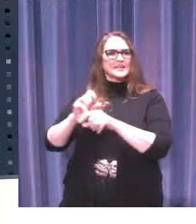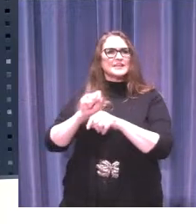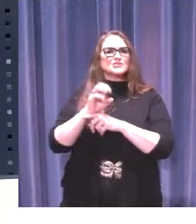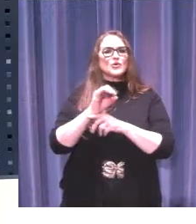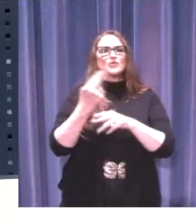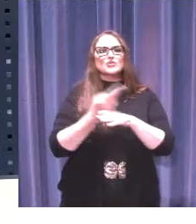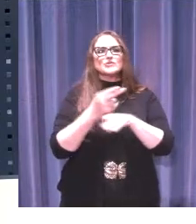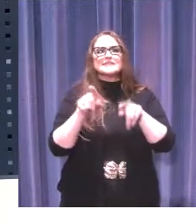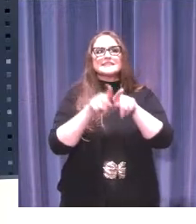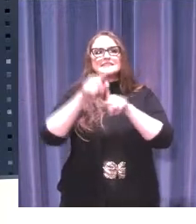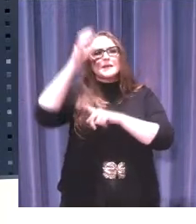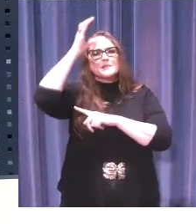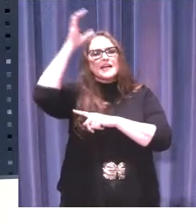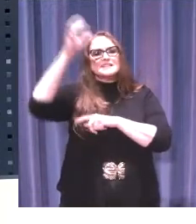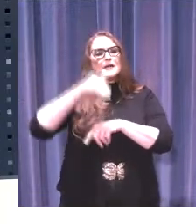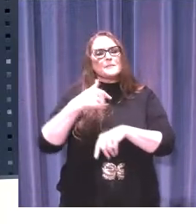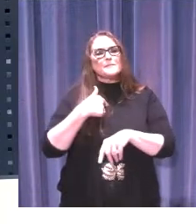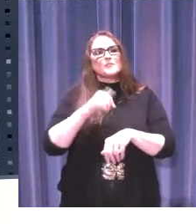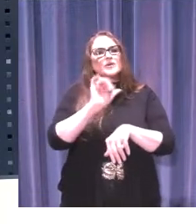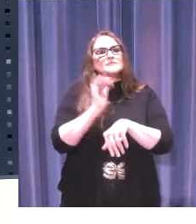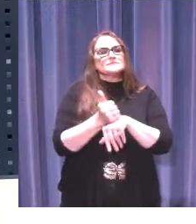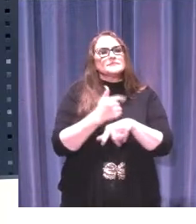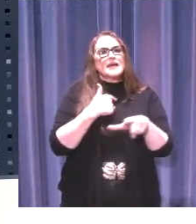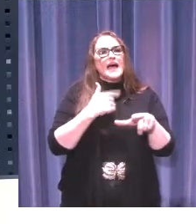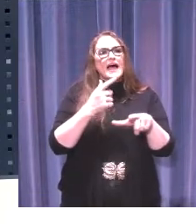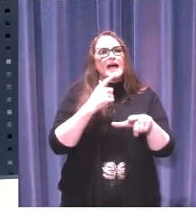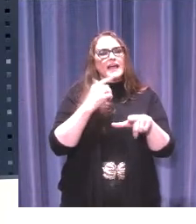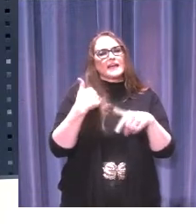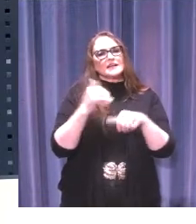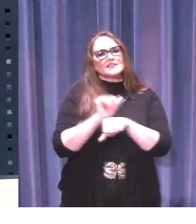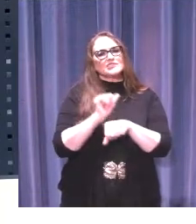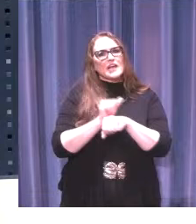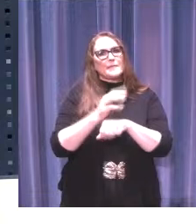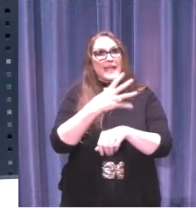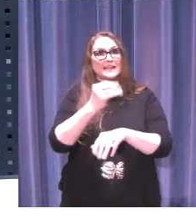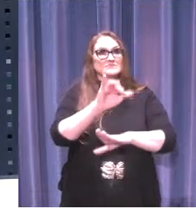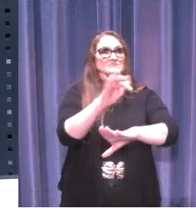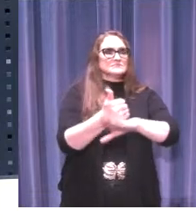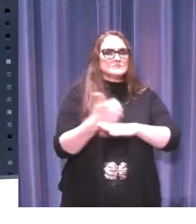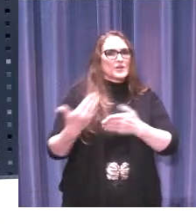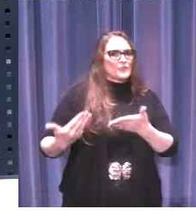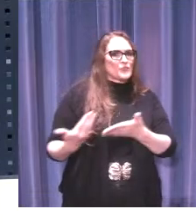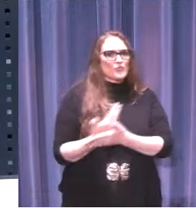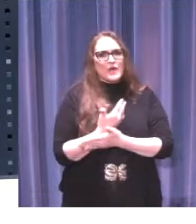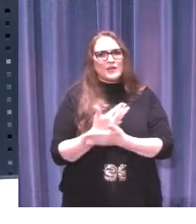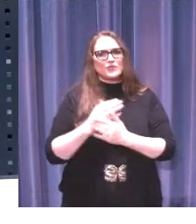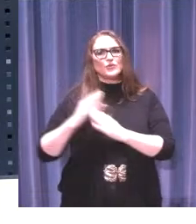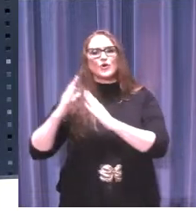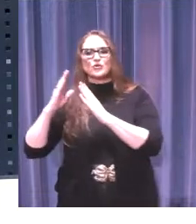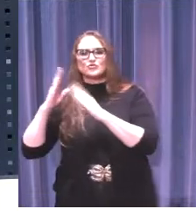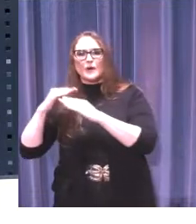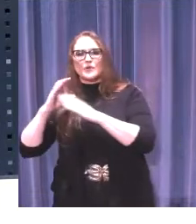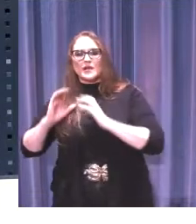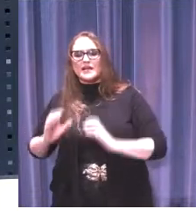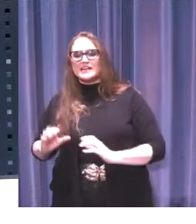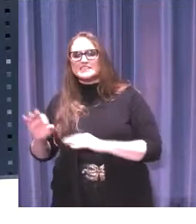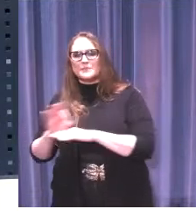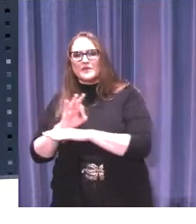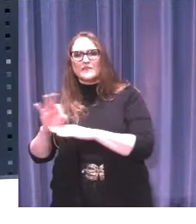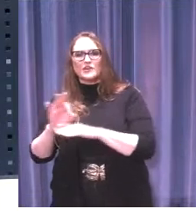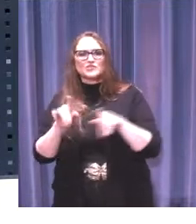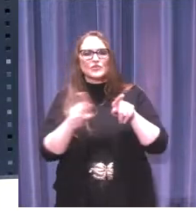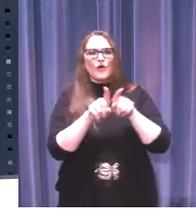concept, I was tasked with and implemented a brand new troubled customer function, and that